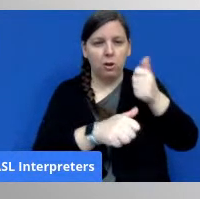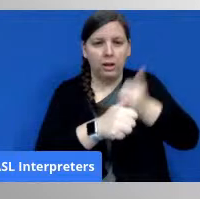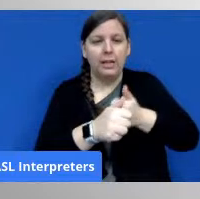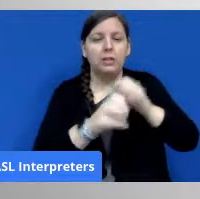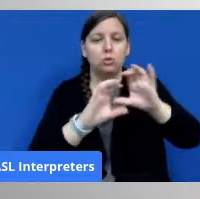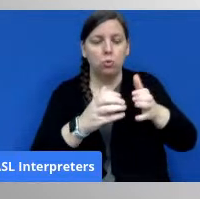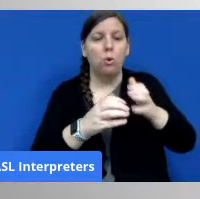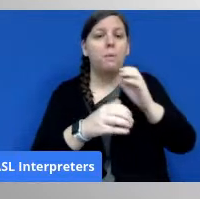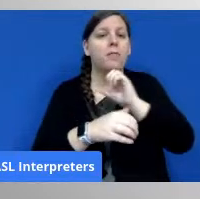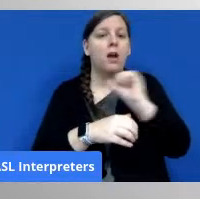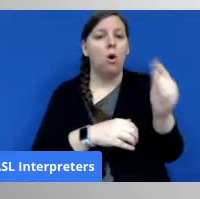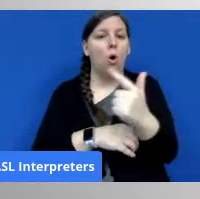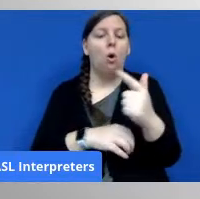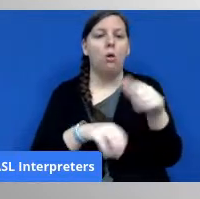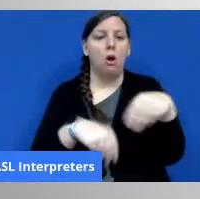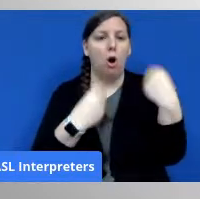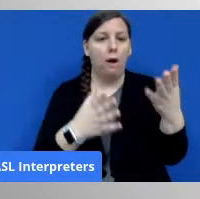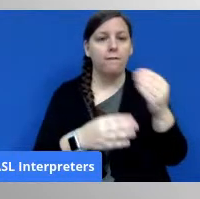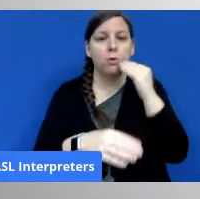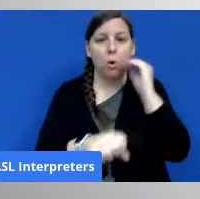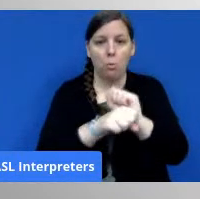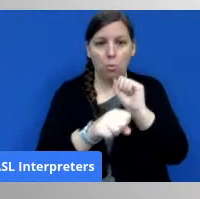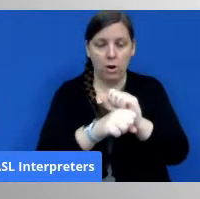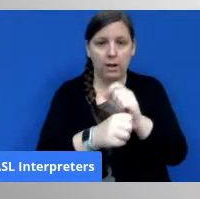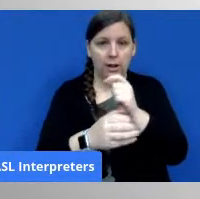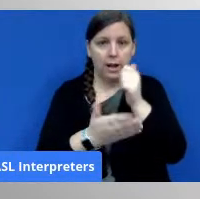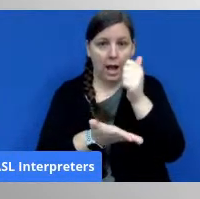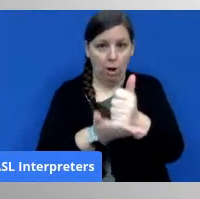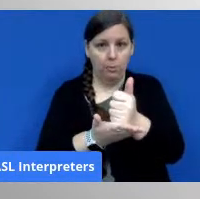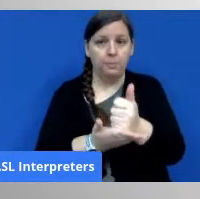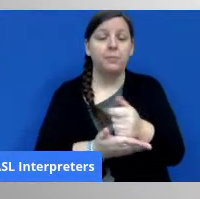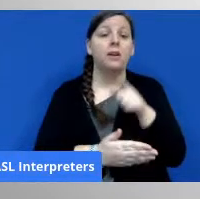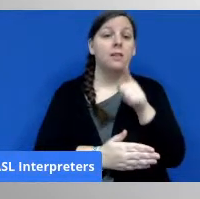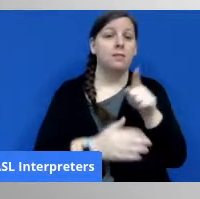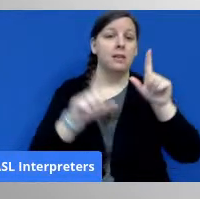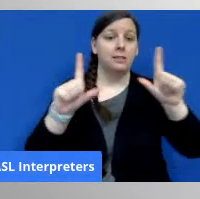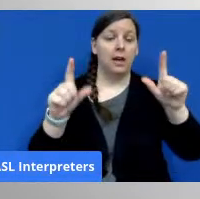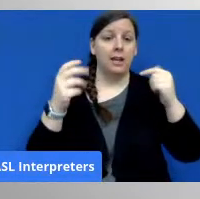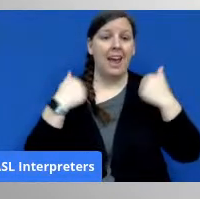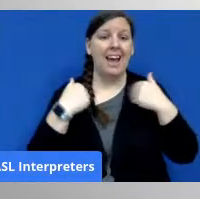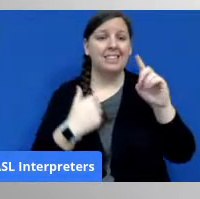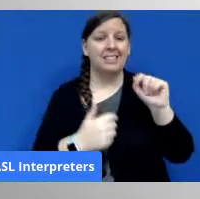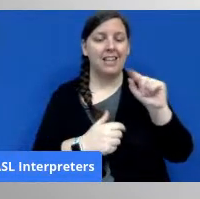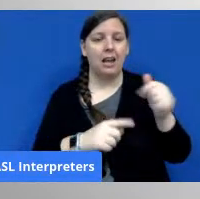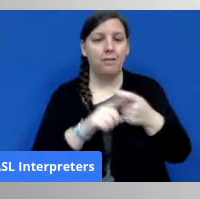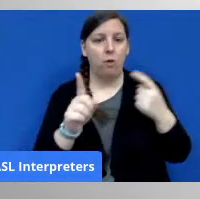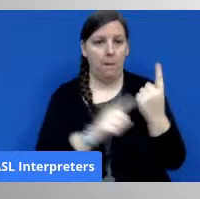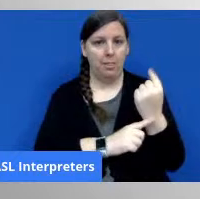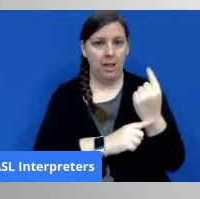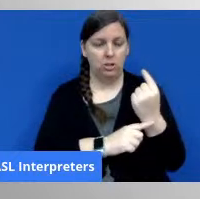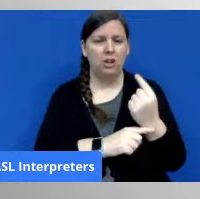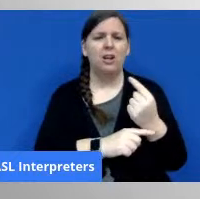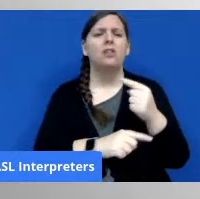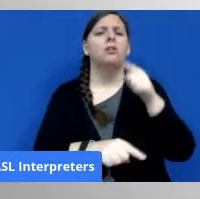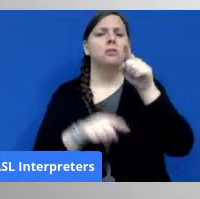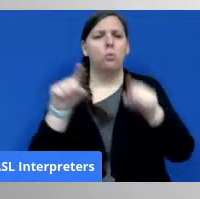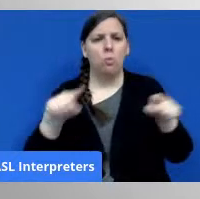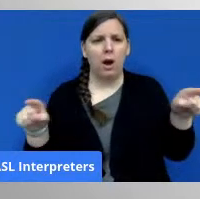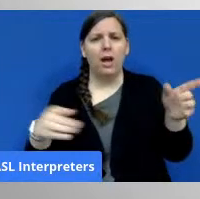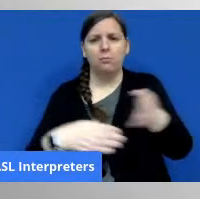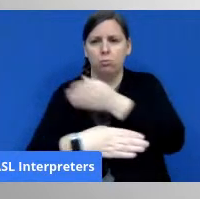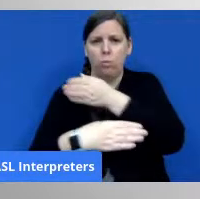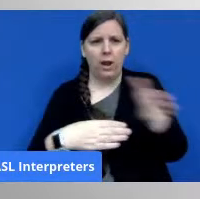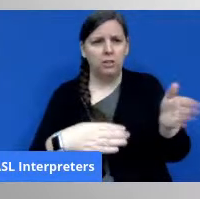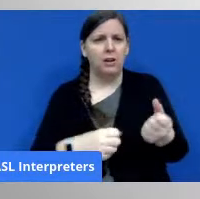On this slide, I present some data from last school year. There's a wide range in the average number of students that